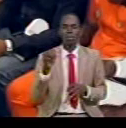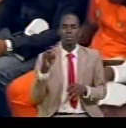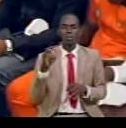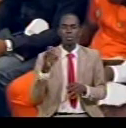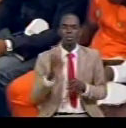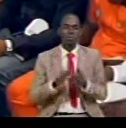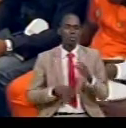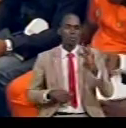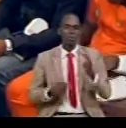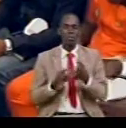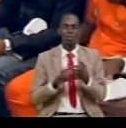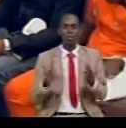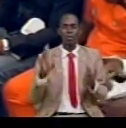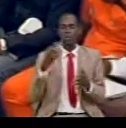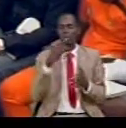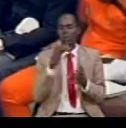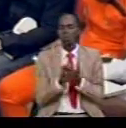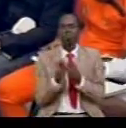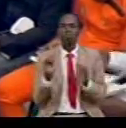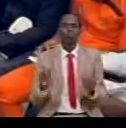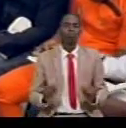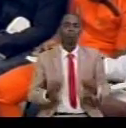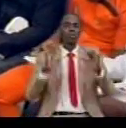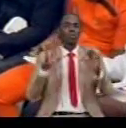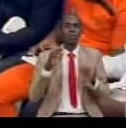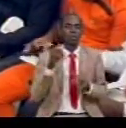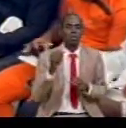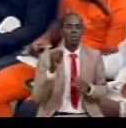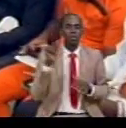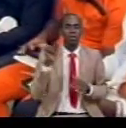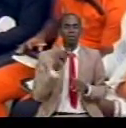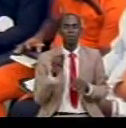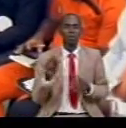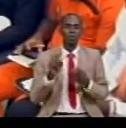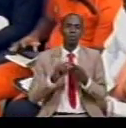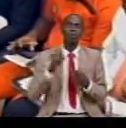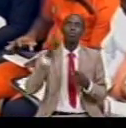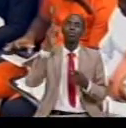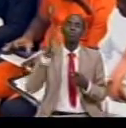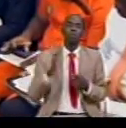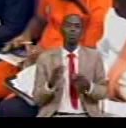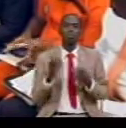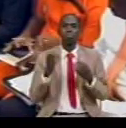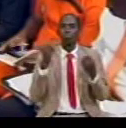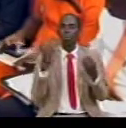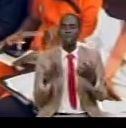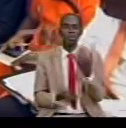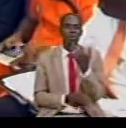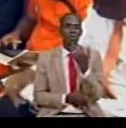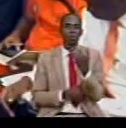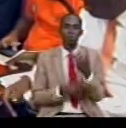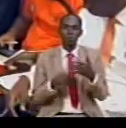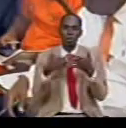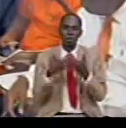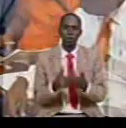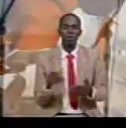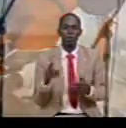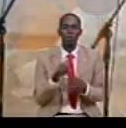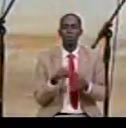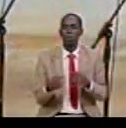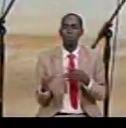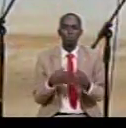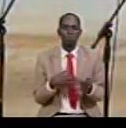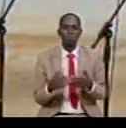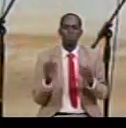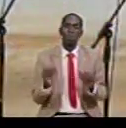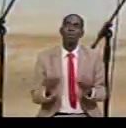It says, submit yourself therefore to God. Temptation is so much all around me. Submit yourself therefore to God. Resist